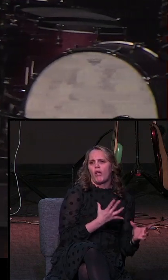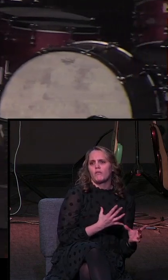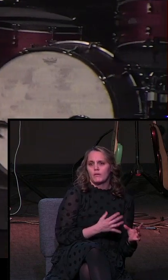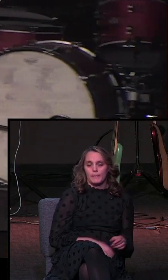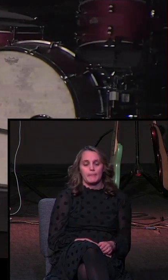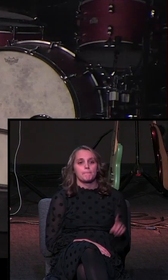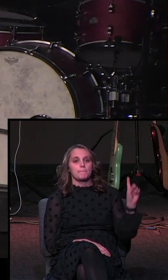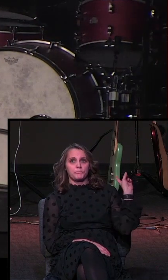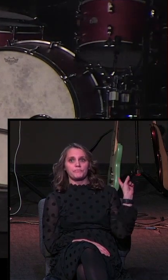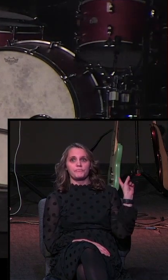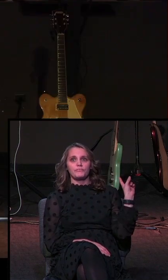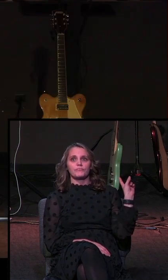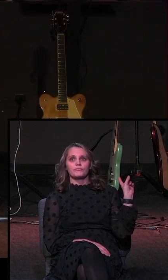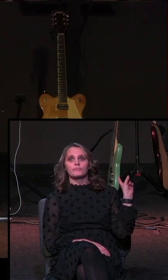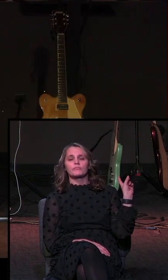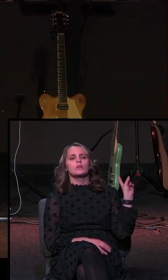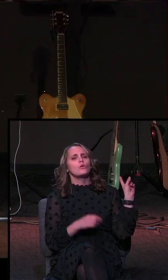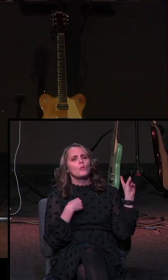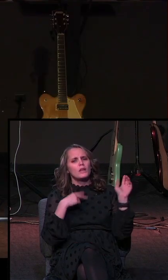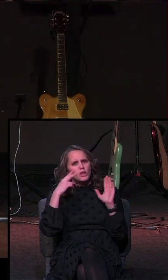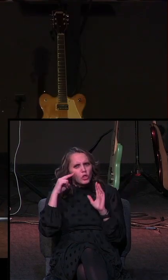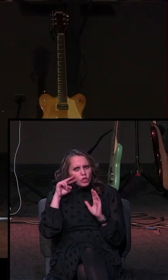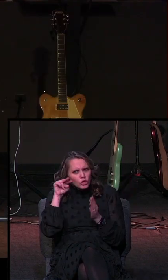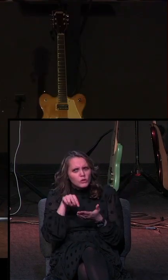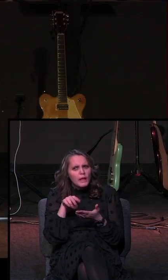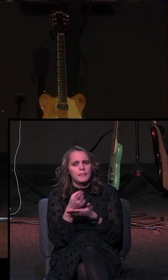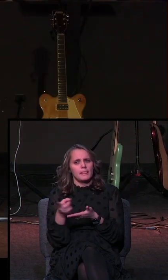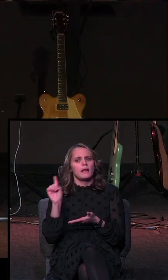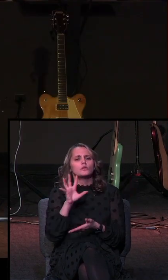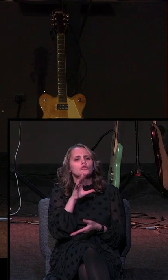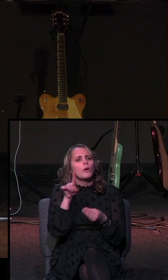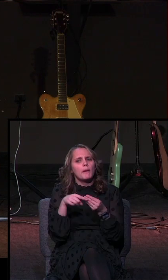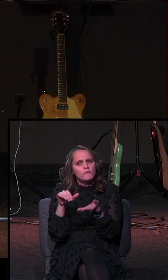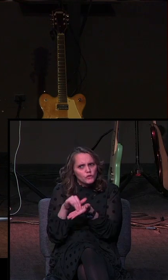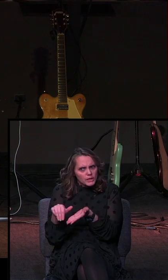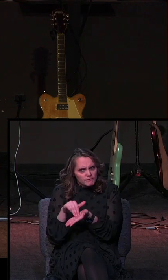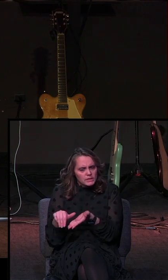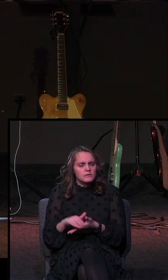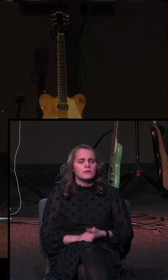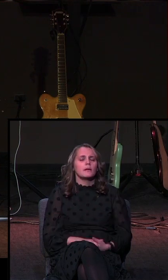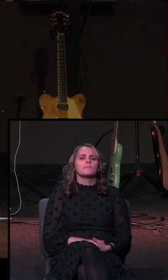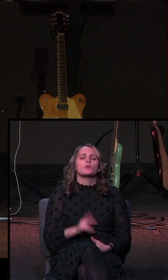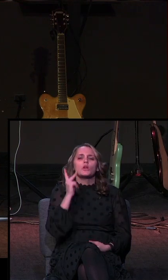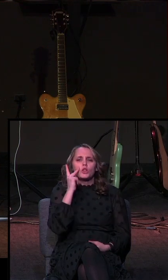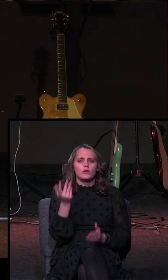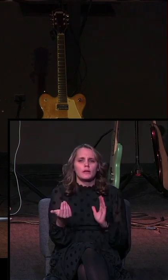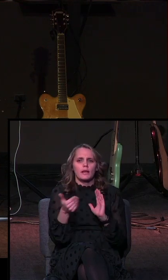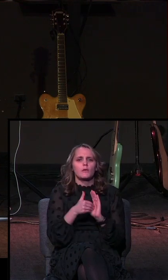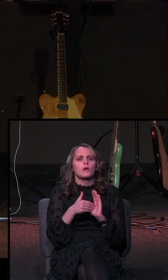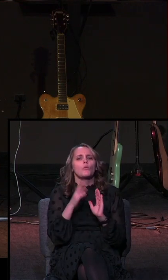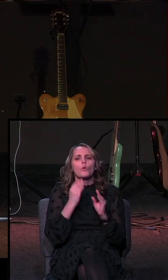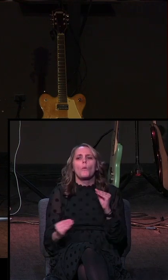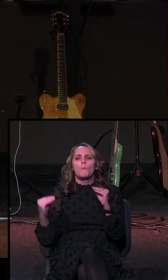together. We looked at these first few verses last week, and we talked about forgiveness, like interpersonal forgiveness. We're just going to look at these again and take it a little bit